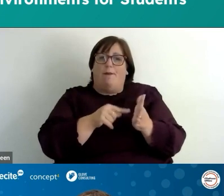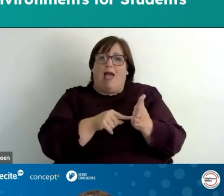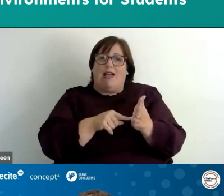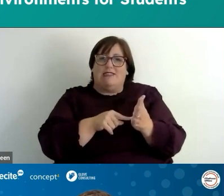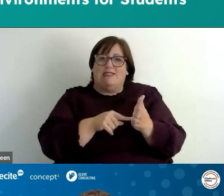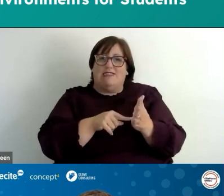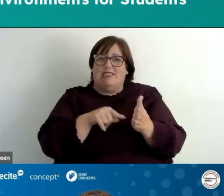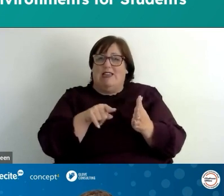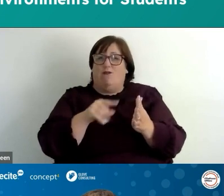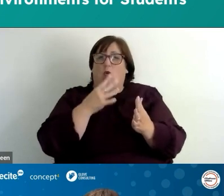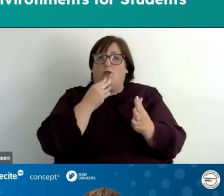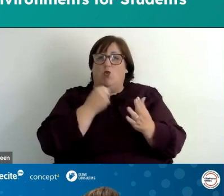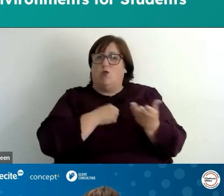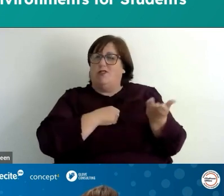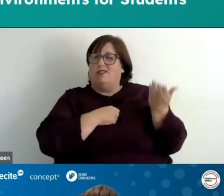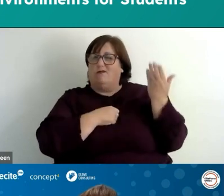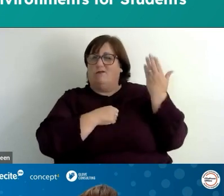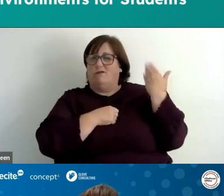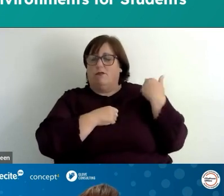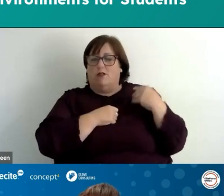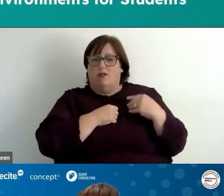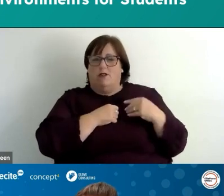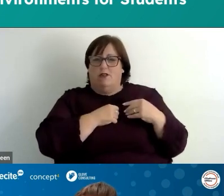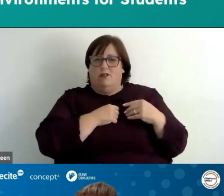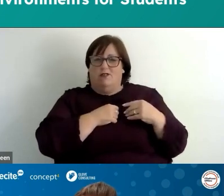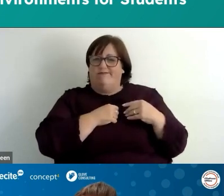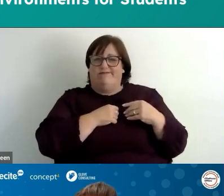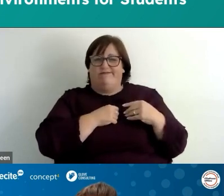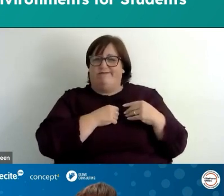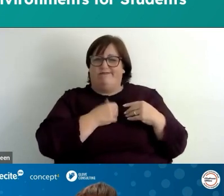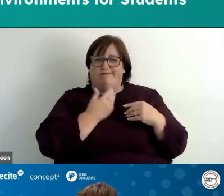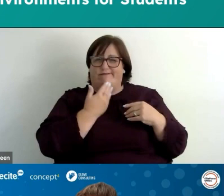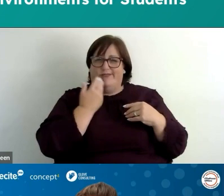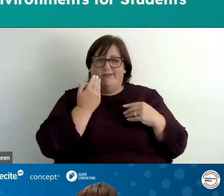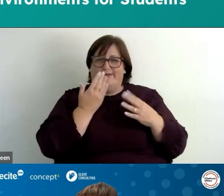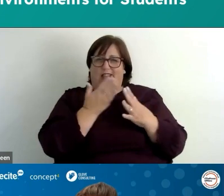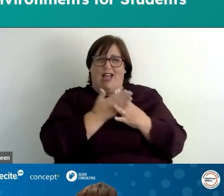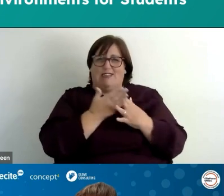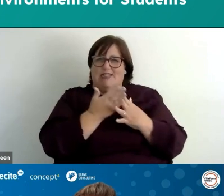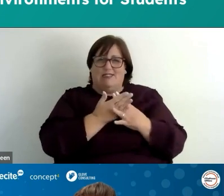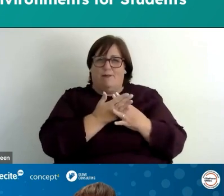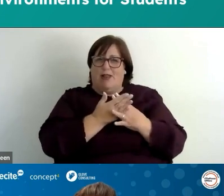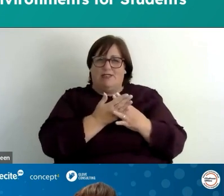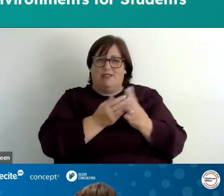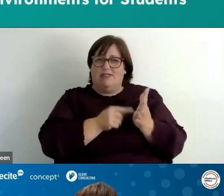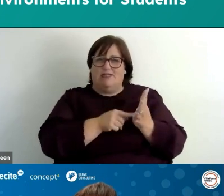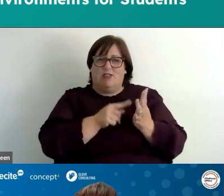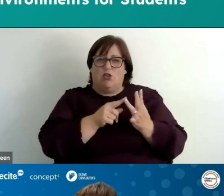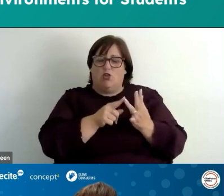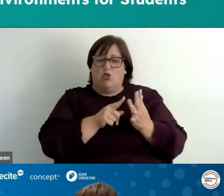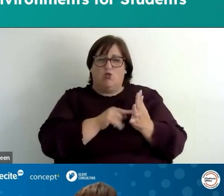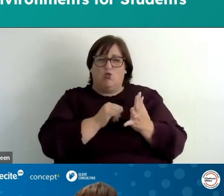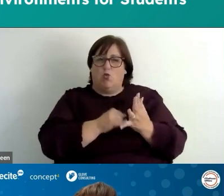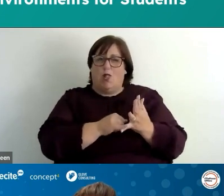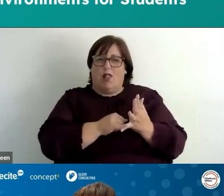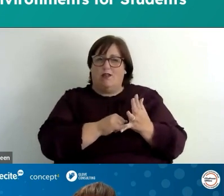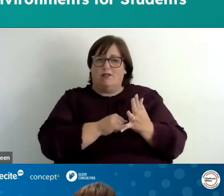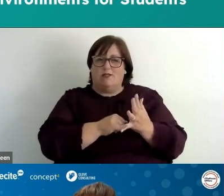modern day accessibility tools built into built